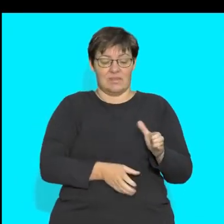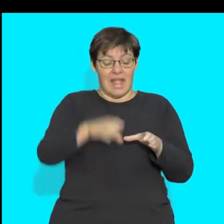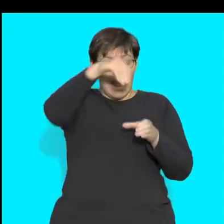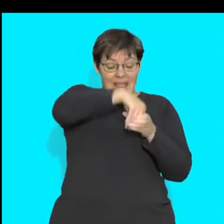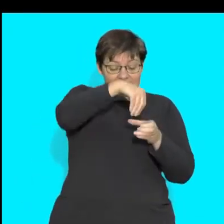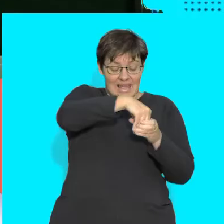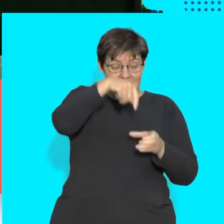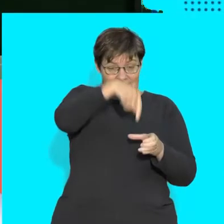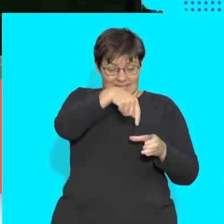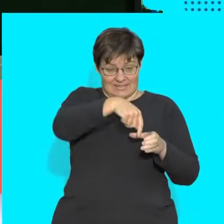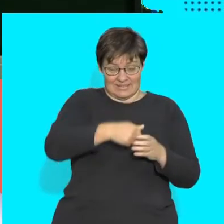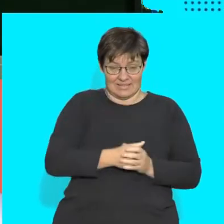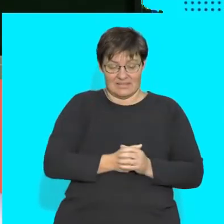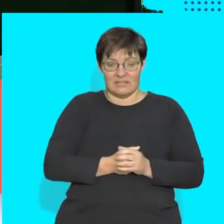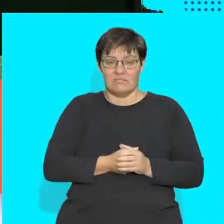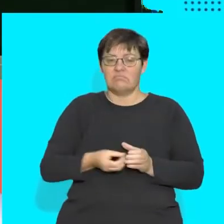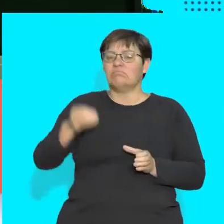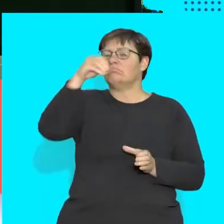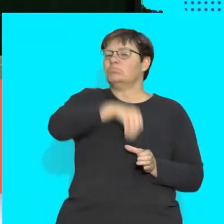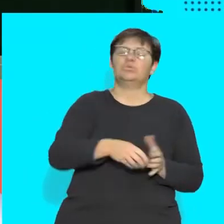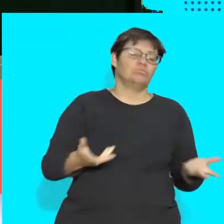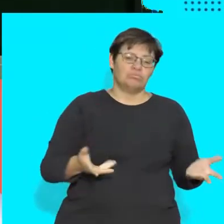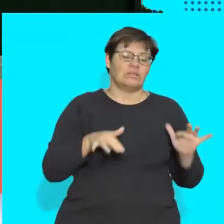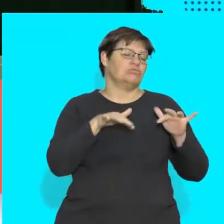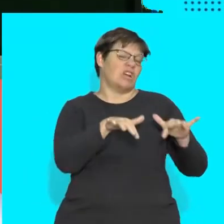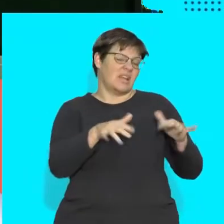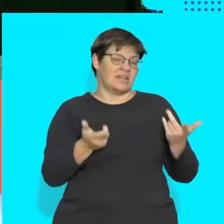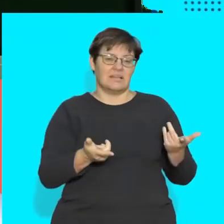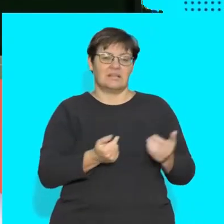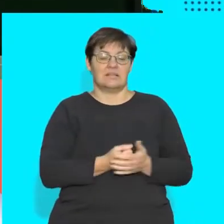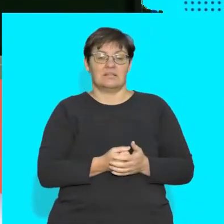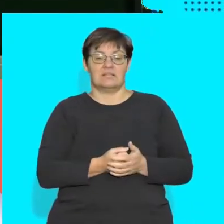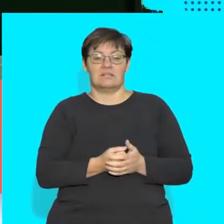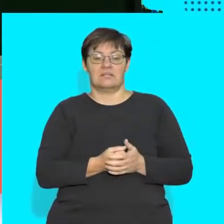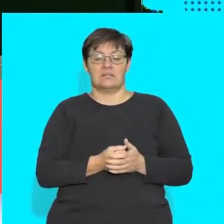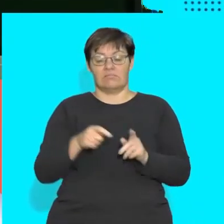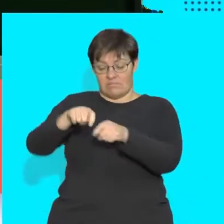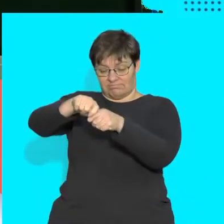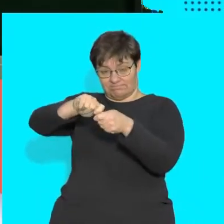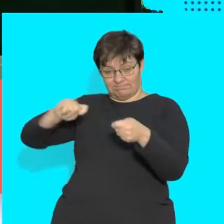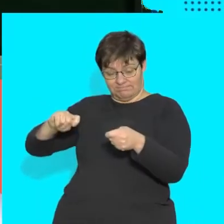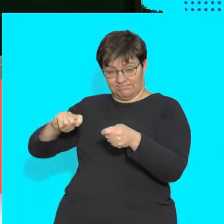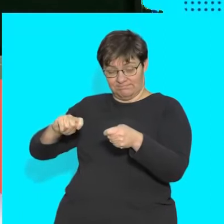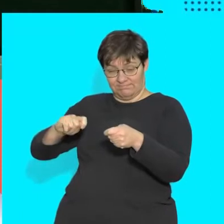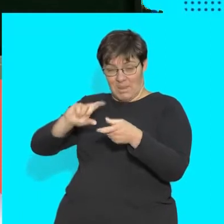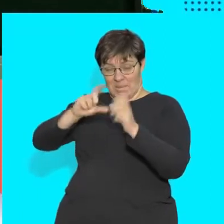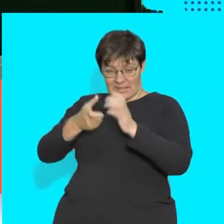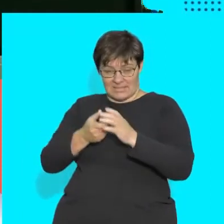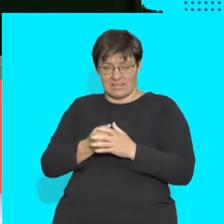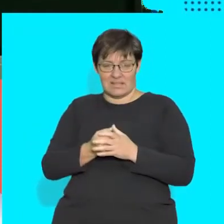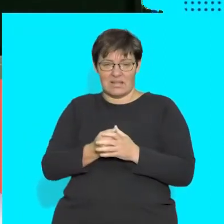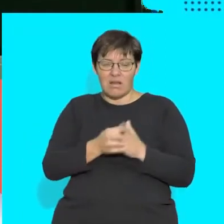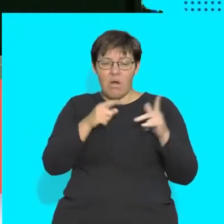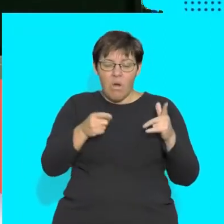Inside this bowl, all right, so let's make jelly. I take a packet of jelly, and it's got